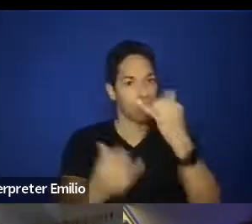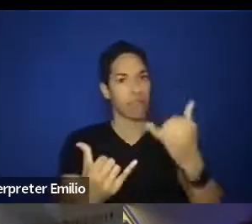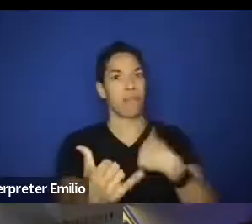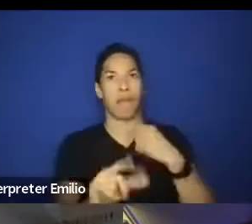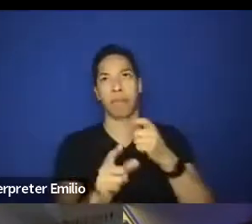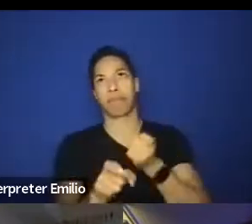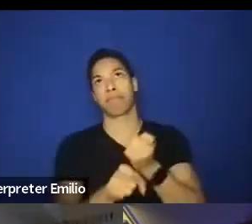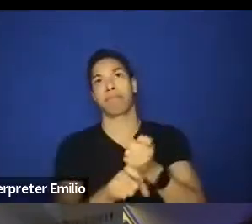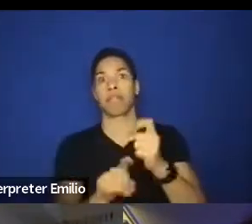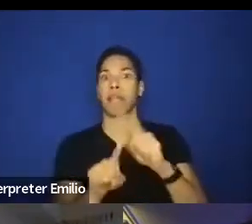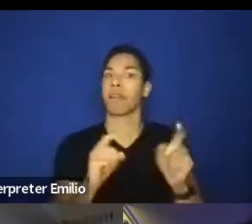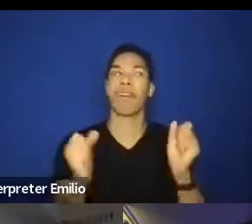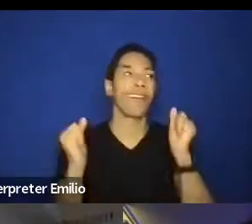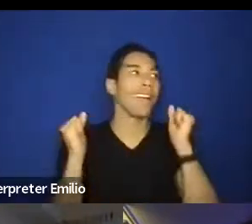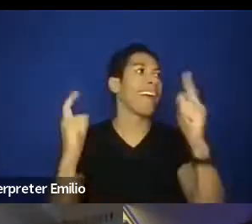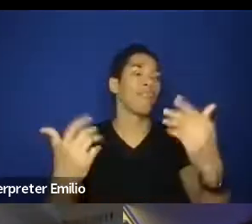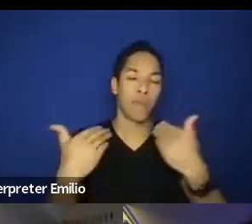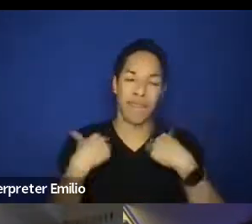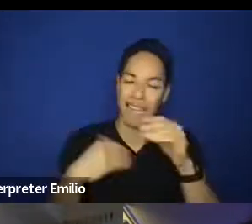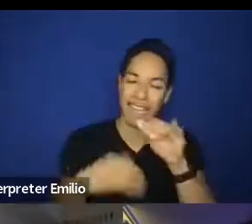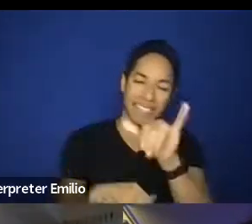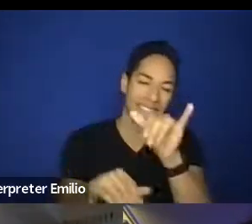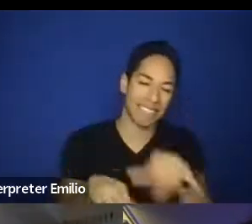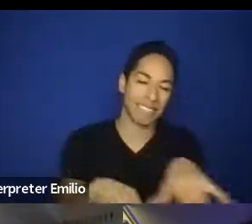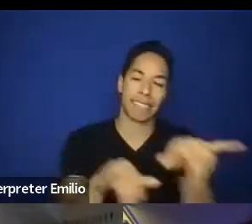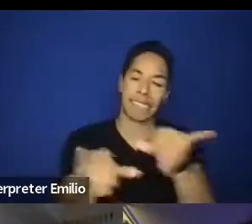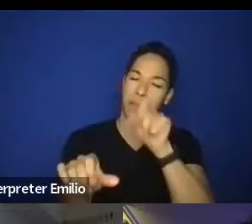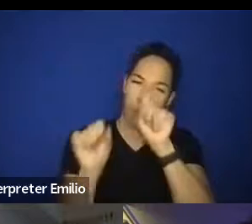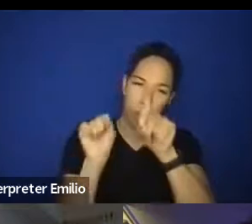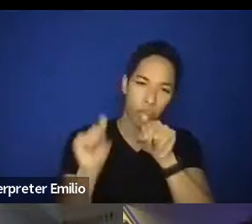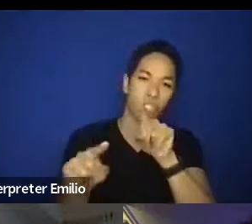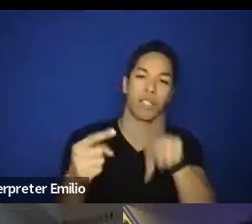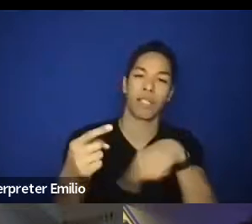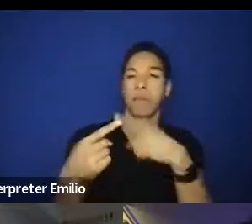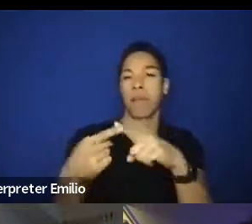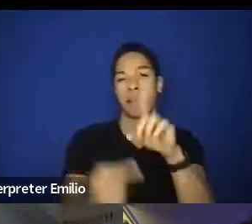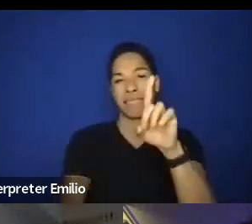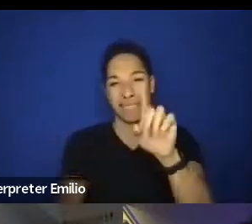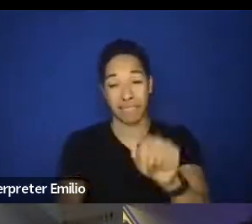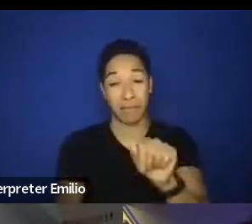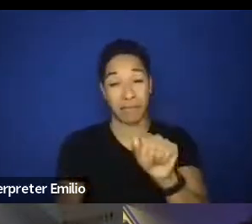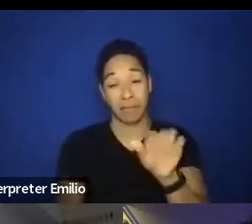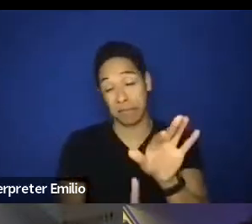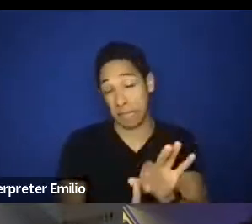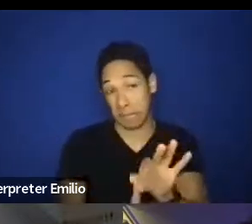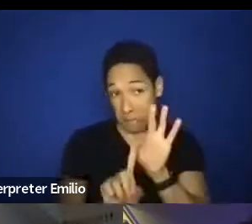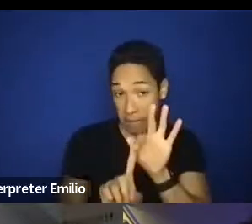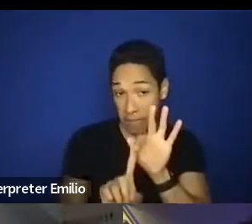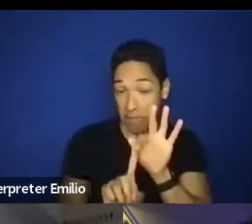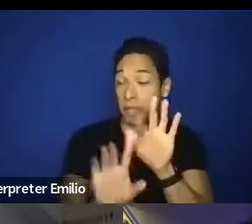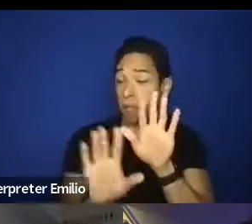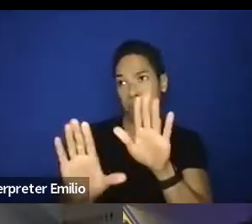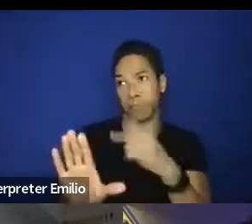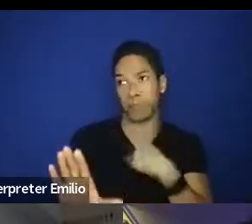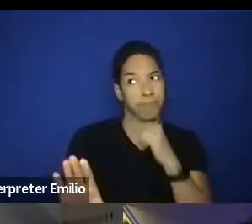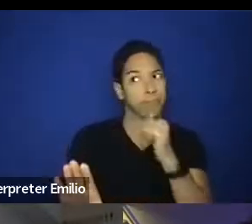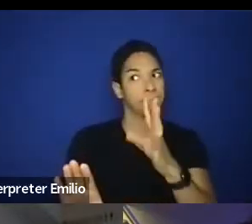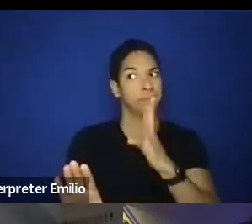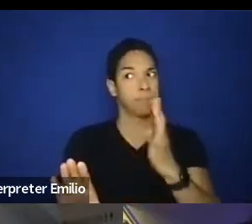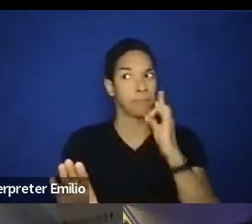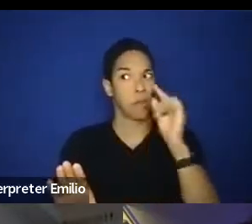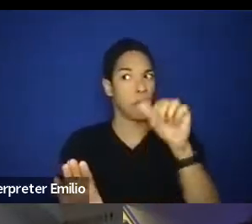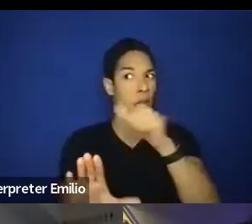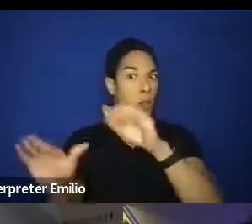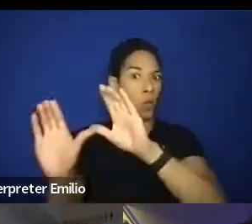everyone has those questions about disability, especially. I'm not going to speak for any of the other groups represented